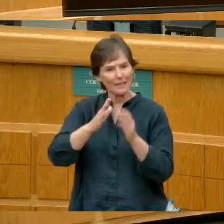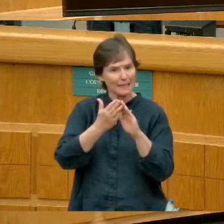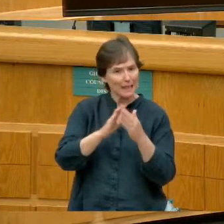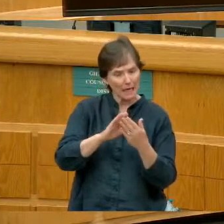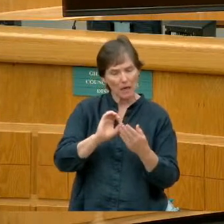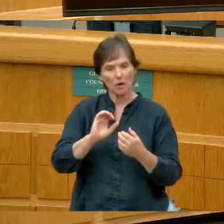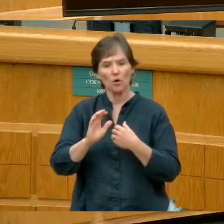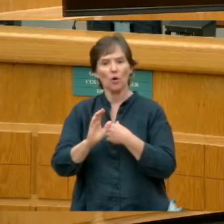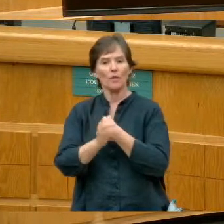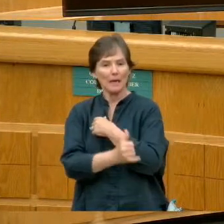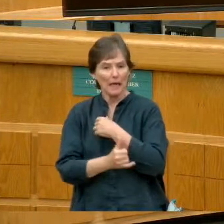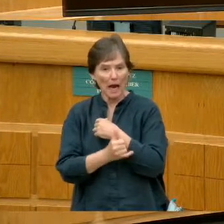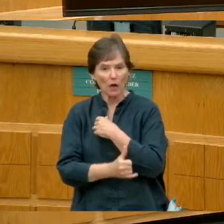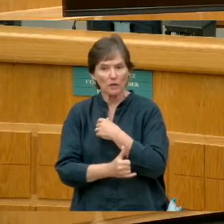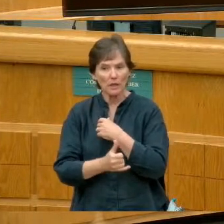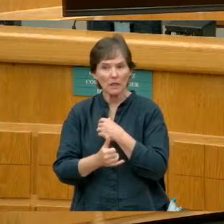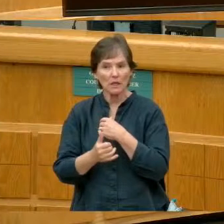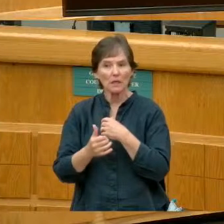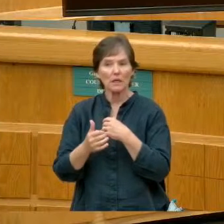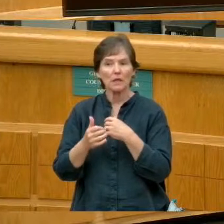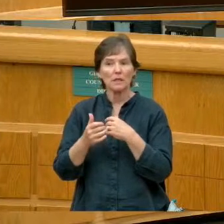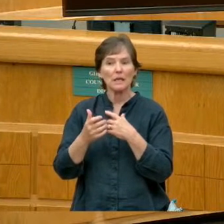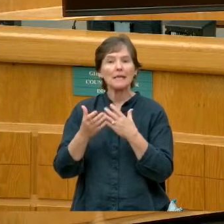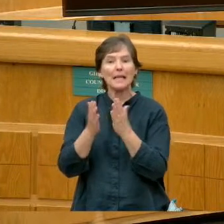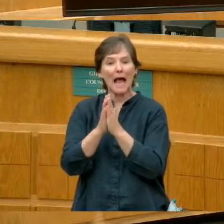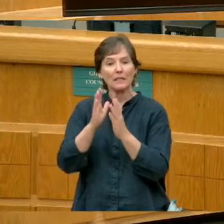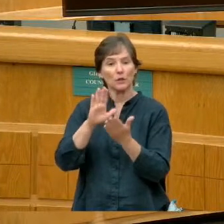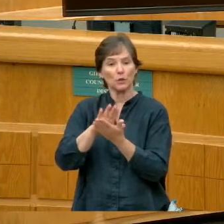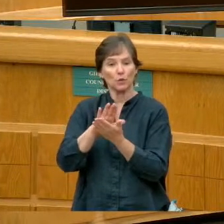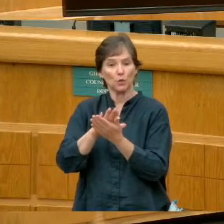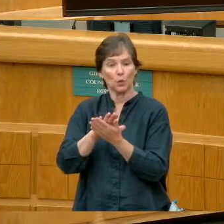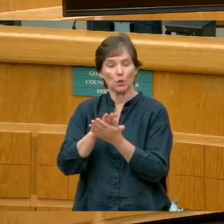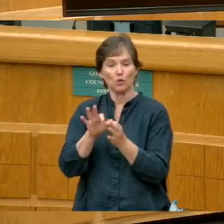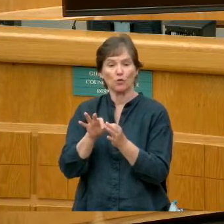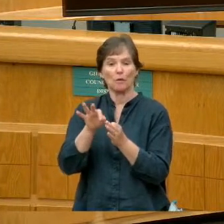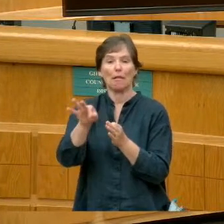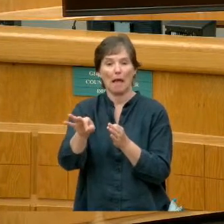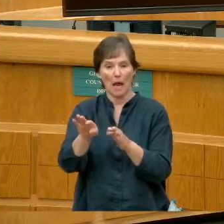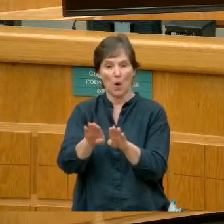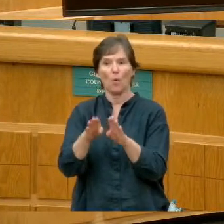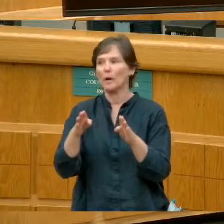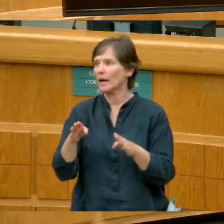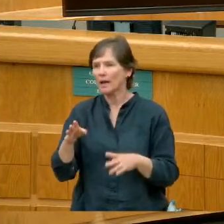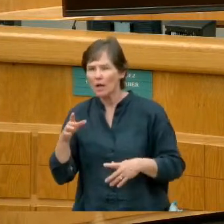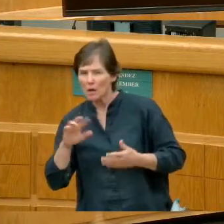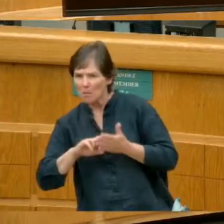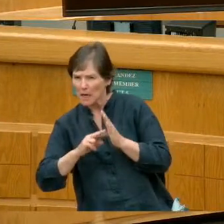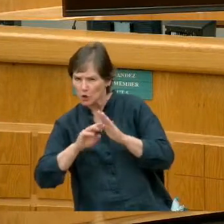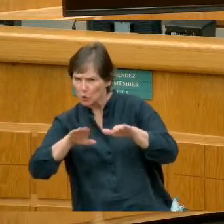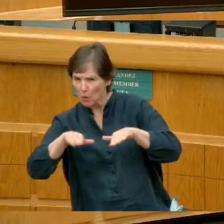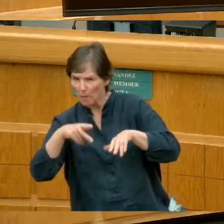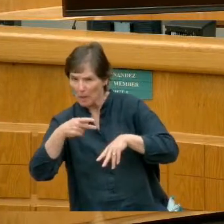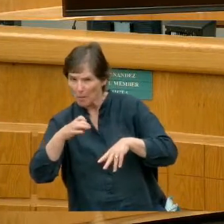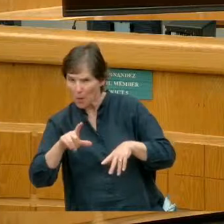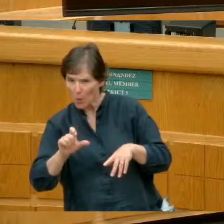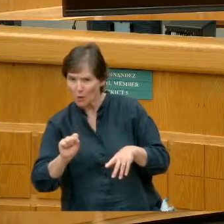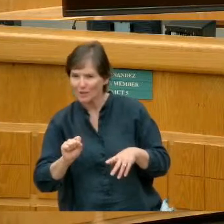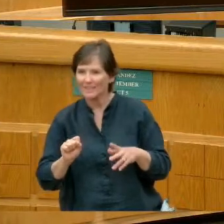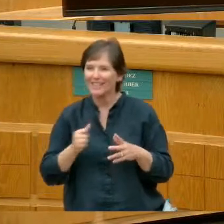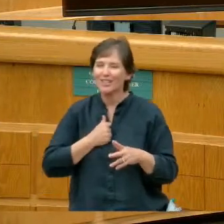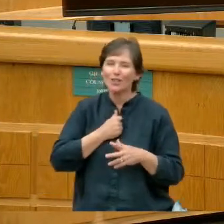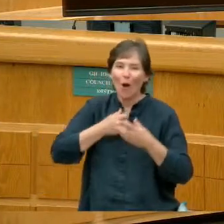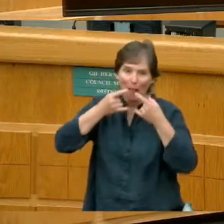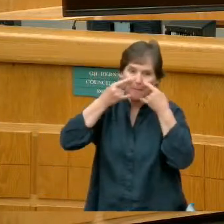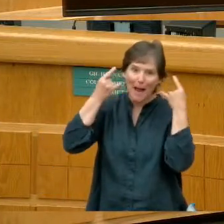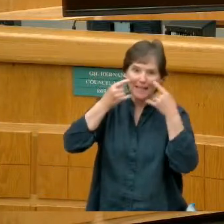opening. Like swimming pools you're talking about? No, schools. What? Schools. Okay. Sorry, between our masks, yeah,